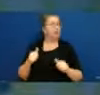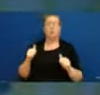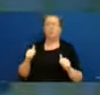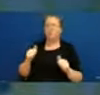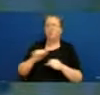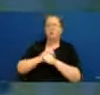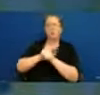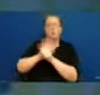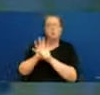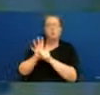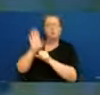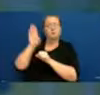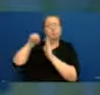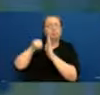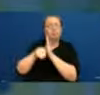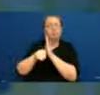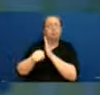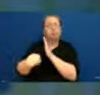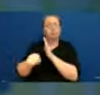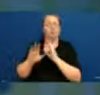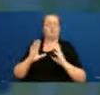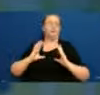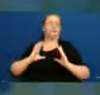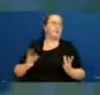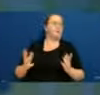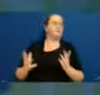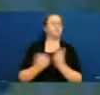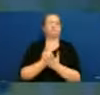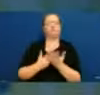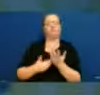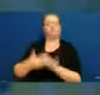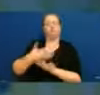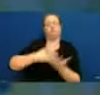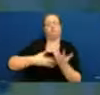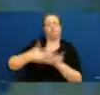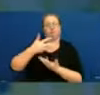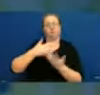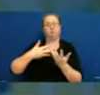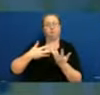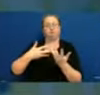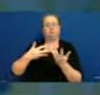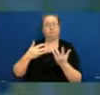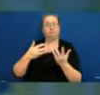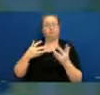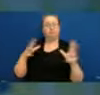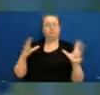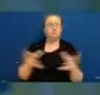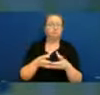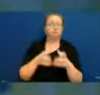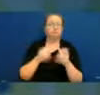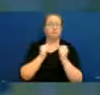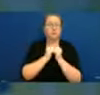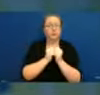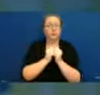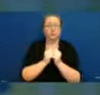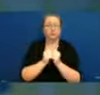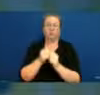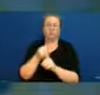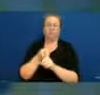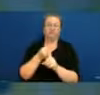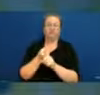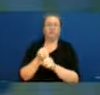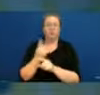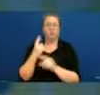were controlling the virus, we had a lot more social interactions. And this is what happened in one case,